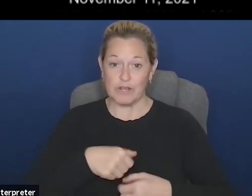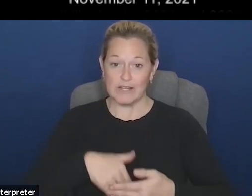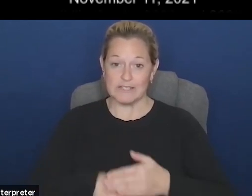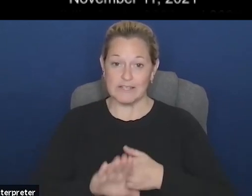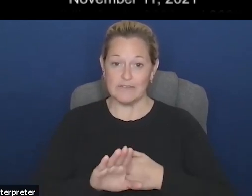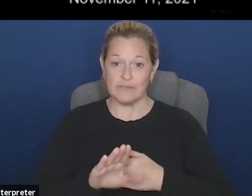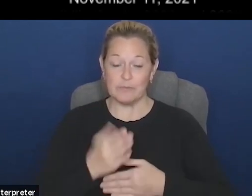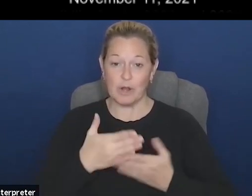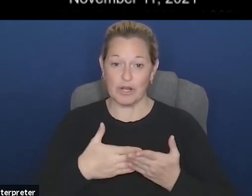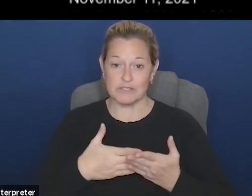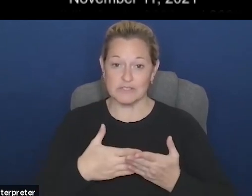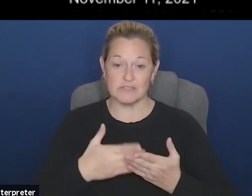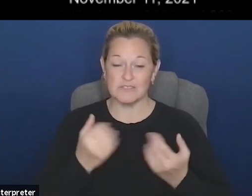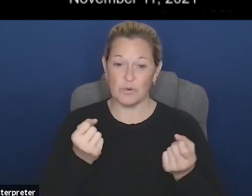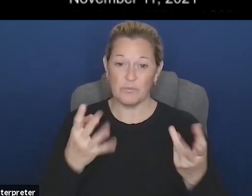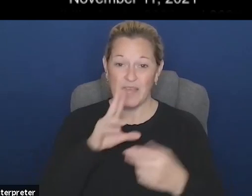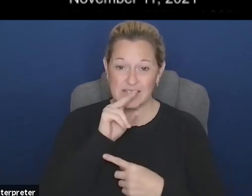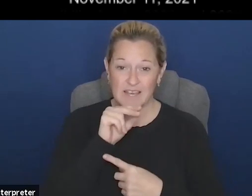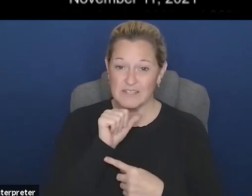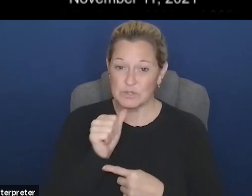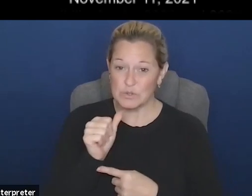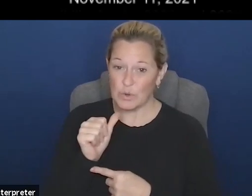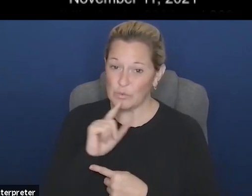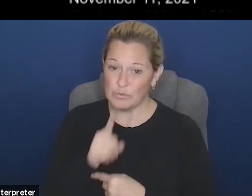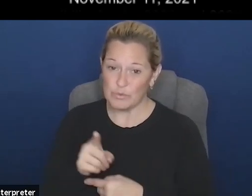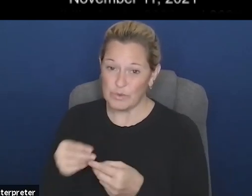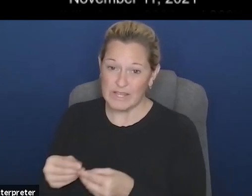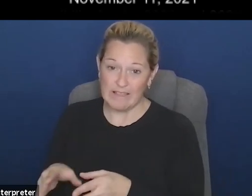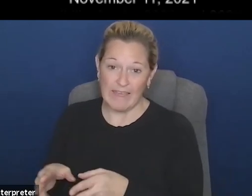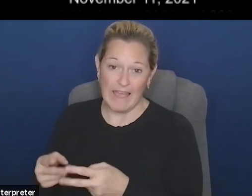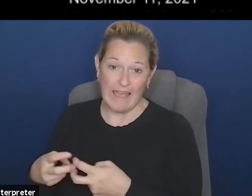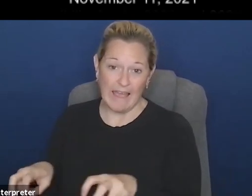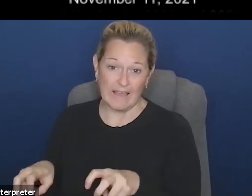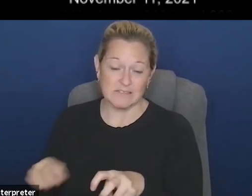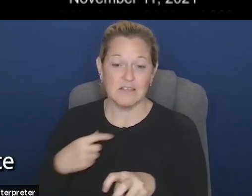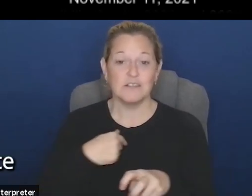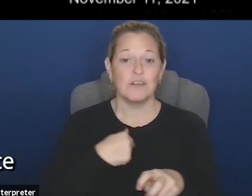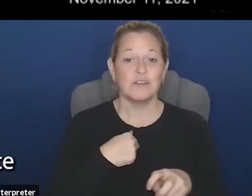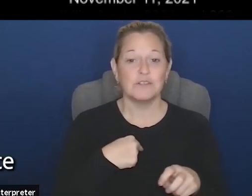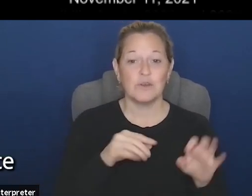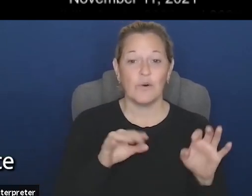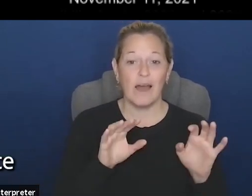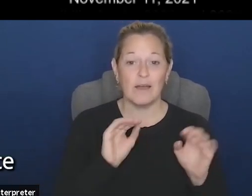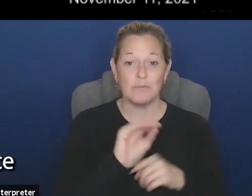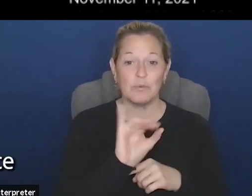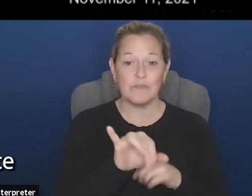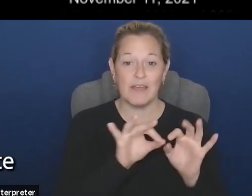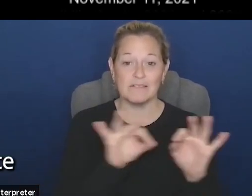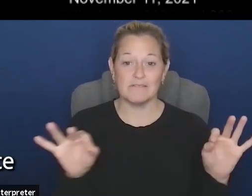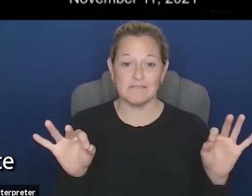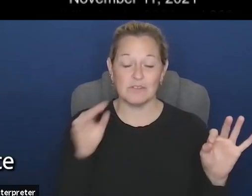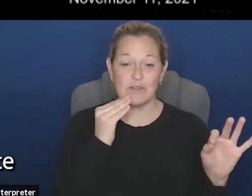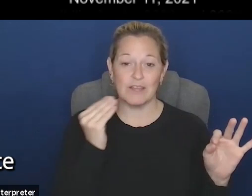don't lay eggs. And so I put this in here to illustrate that humans really do think in categories. It's